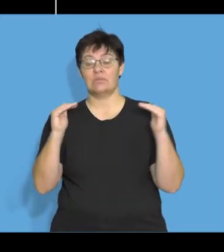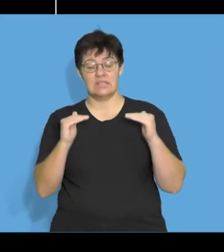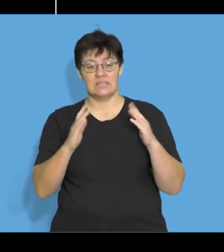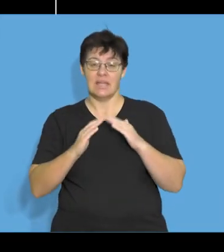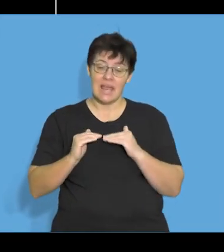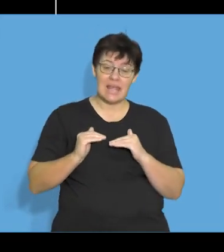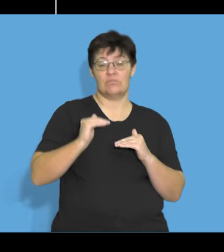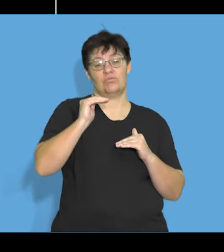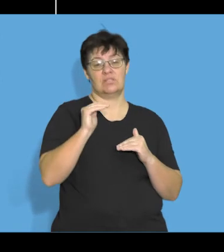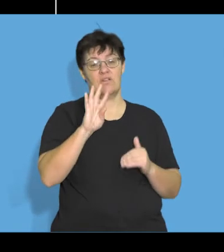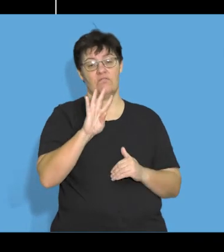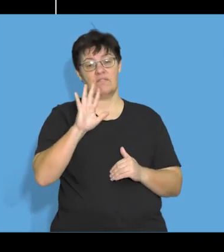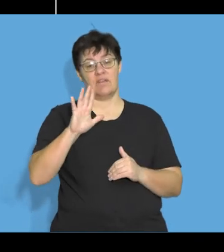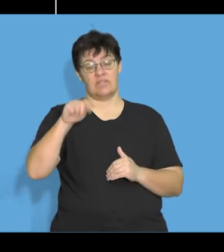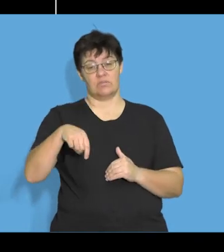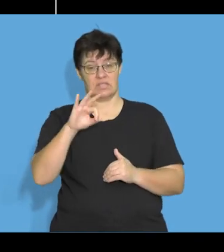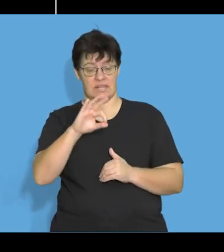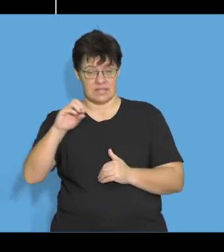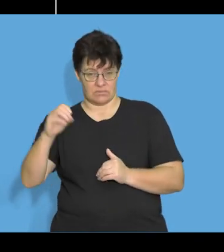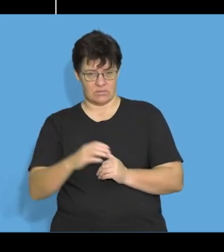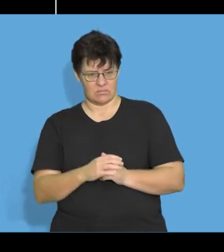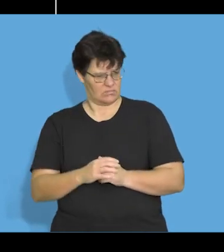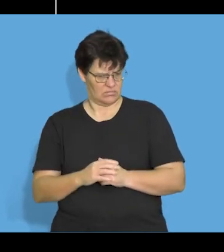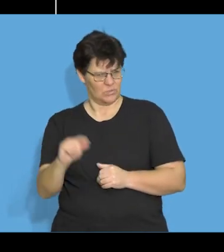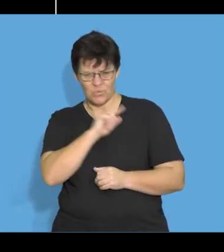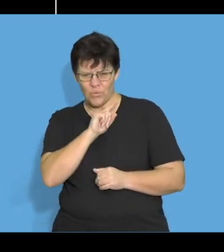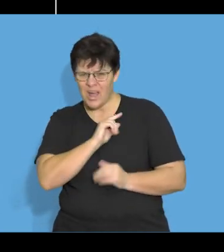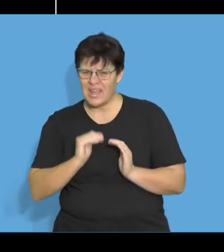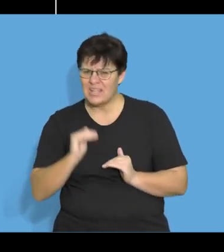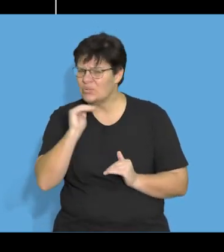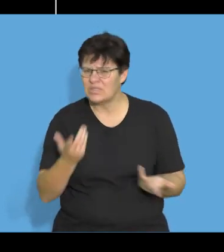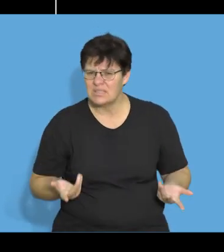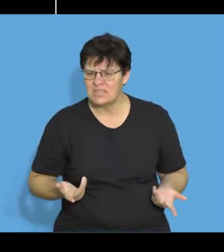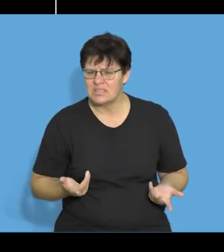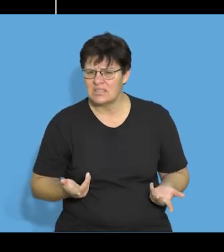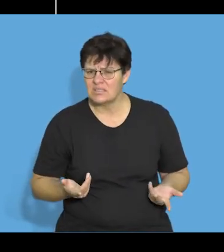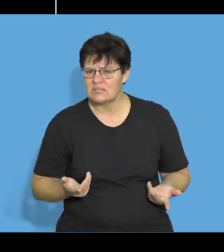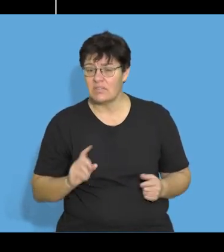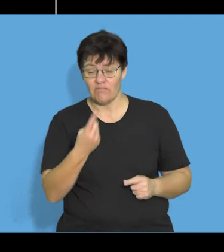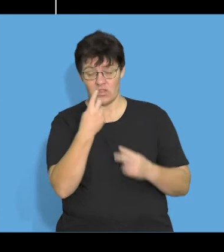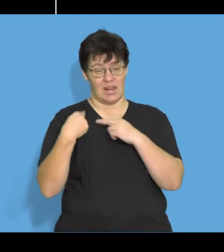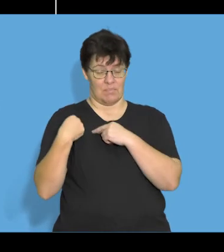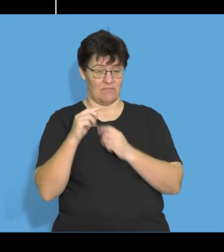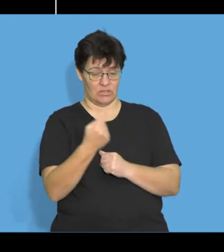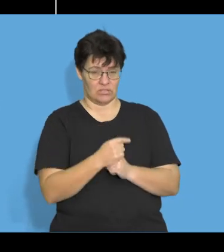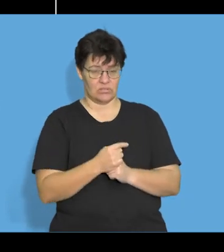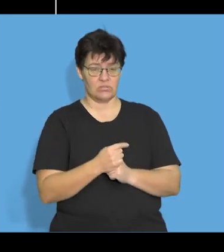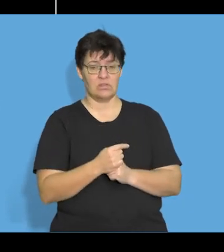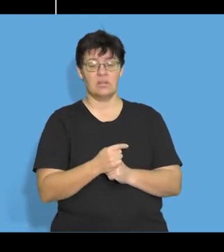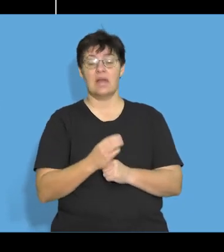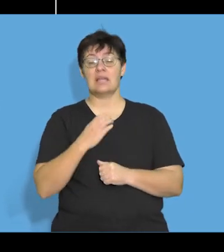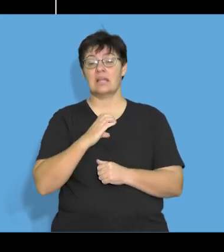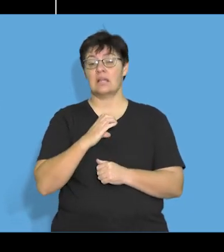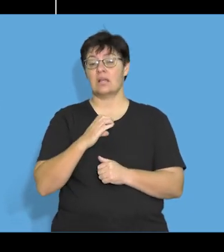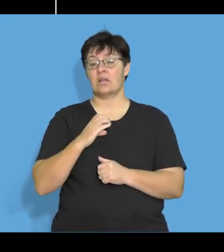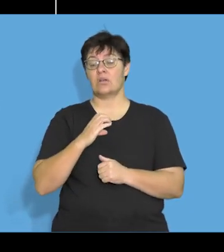by 45,300, and you must be asking why. Let's do the liability first. Creditors control, obviously